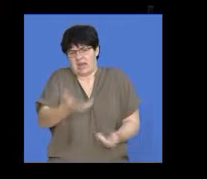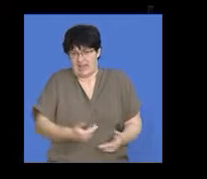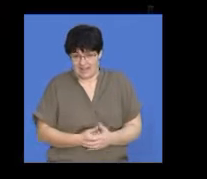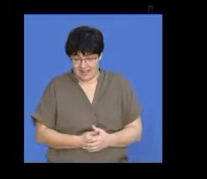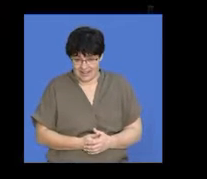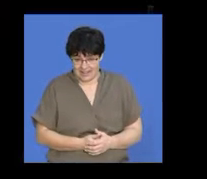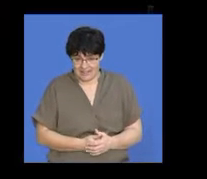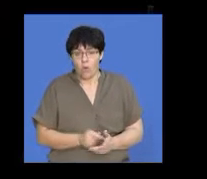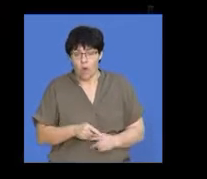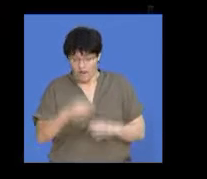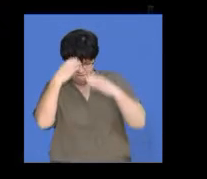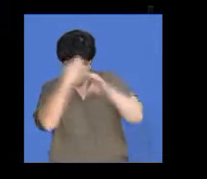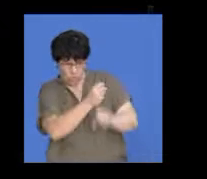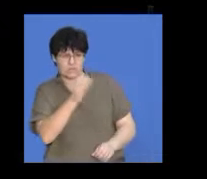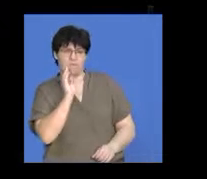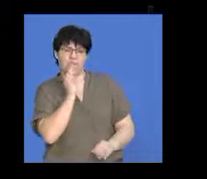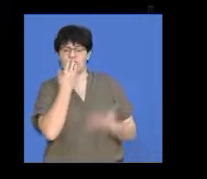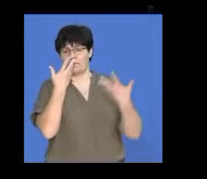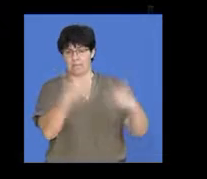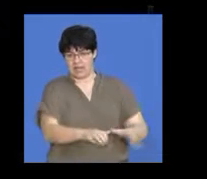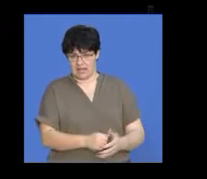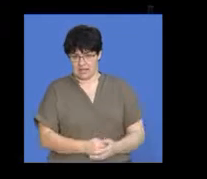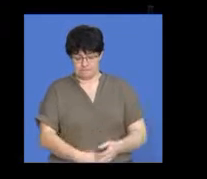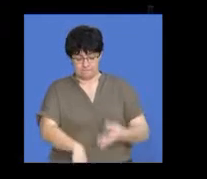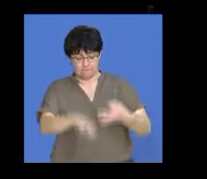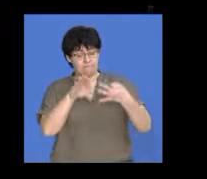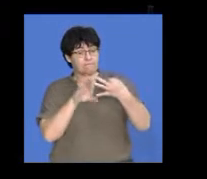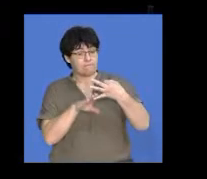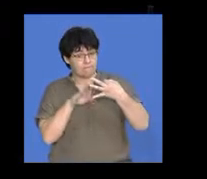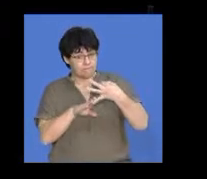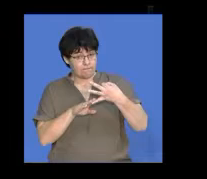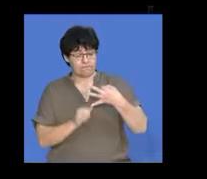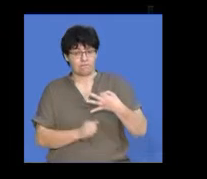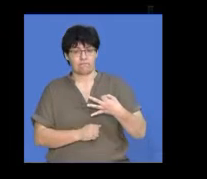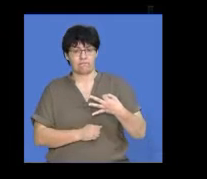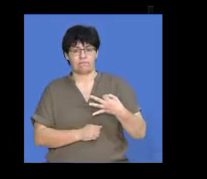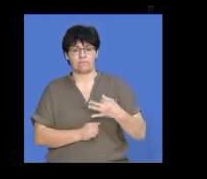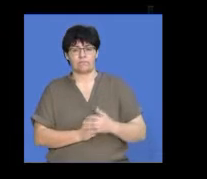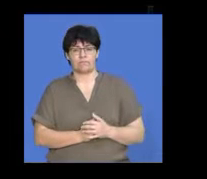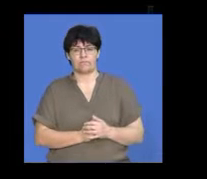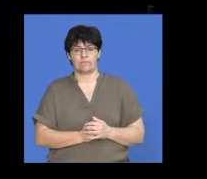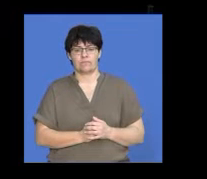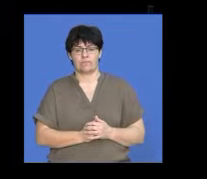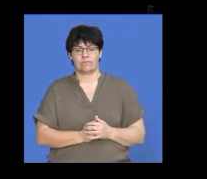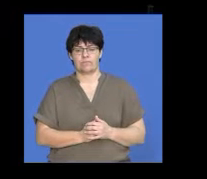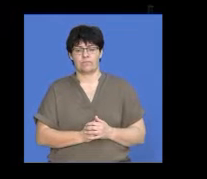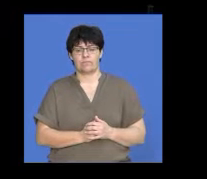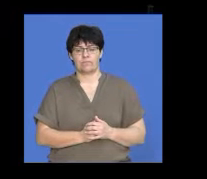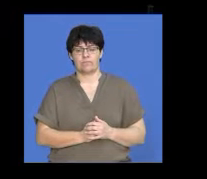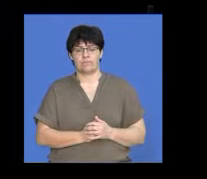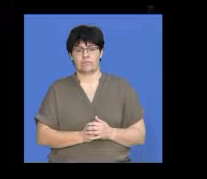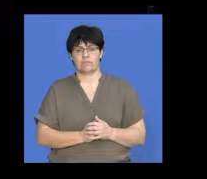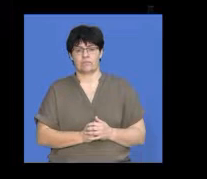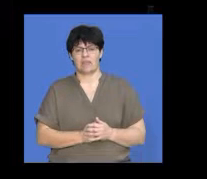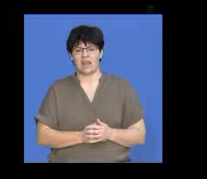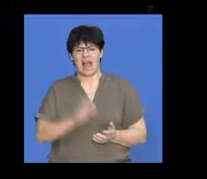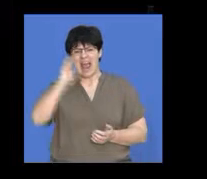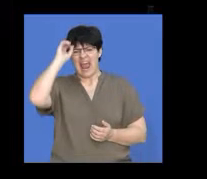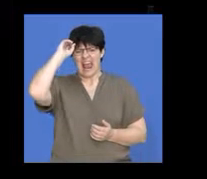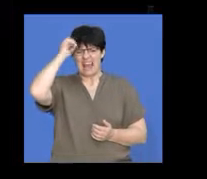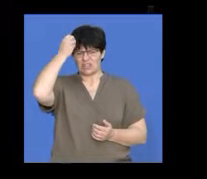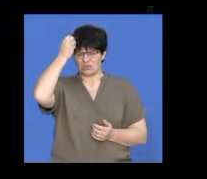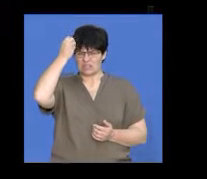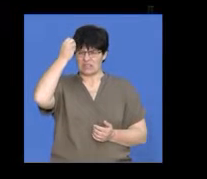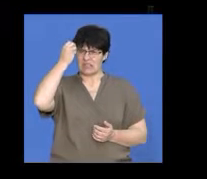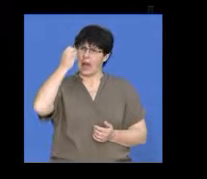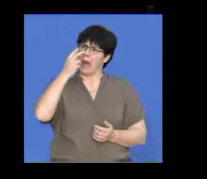only on the breakfast. Or another possible response could be they did not have an interest in the